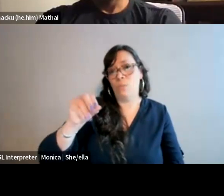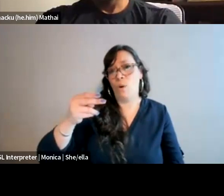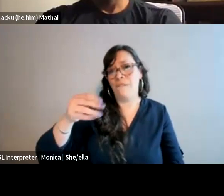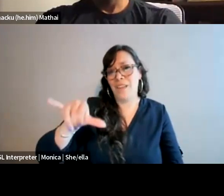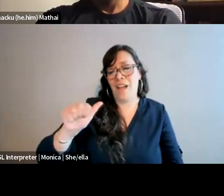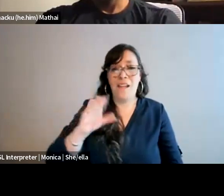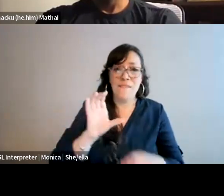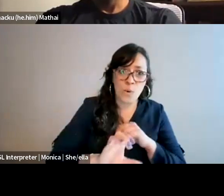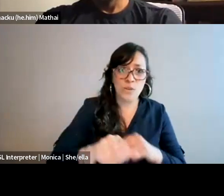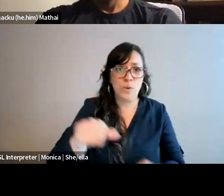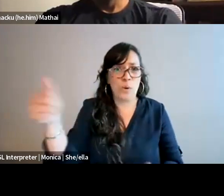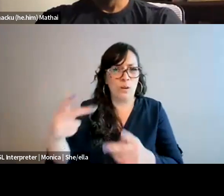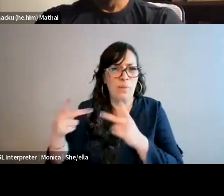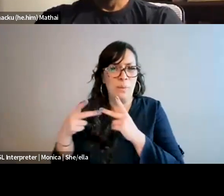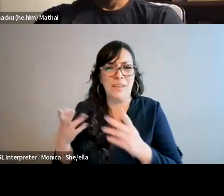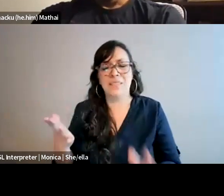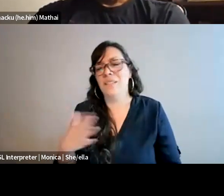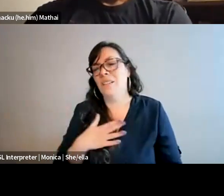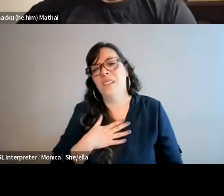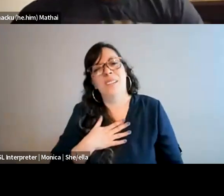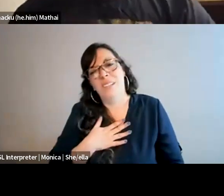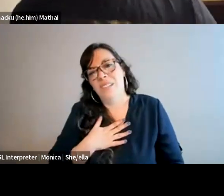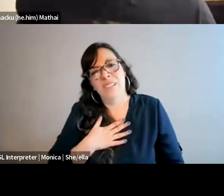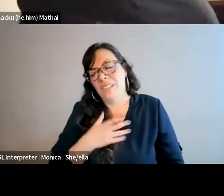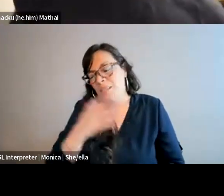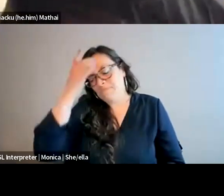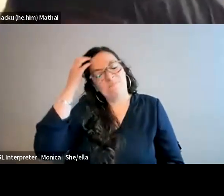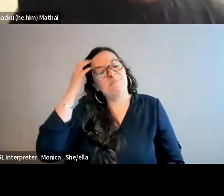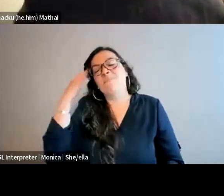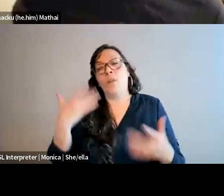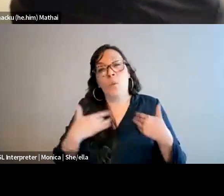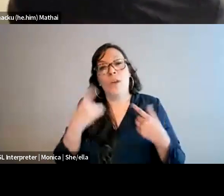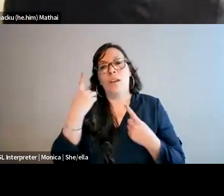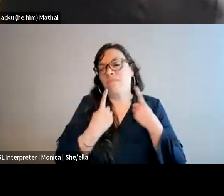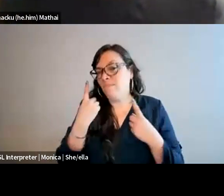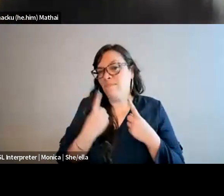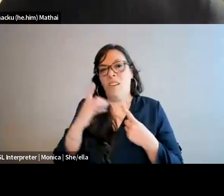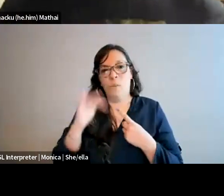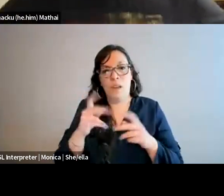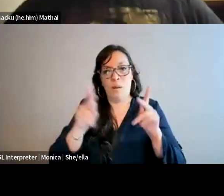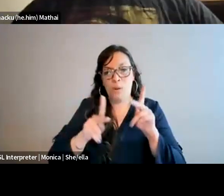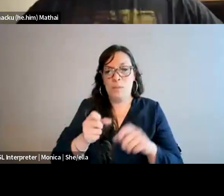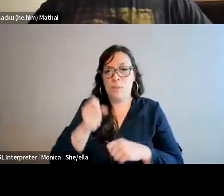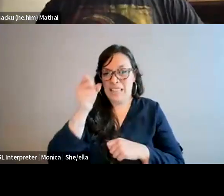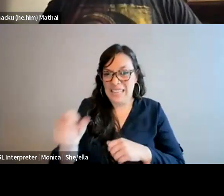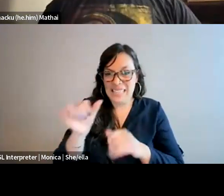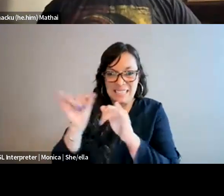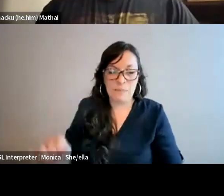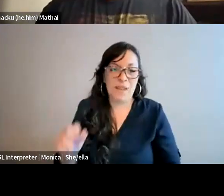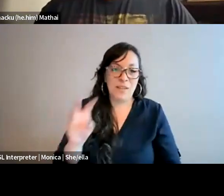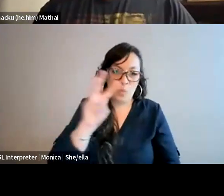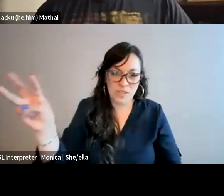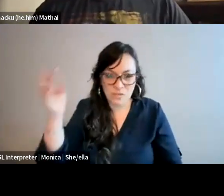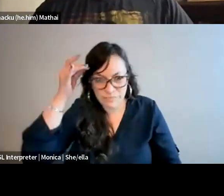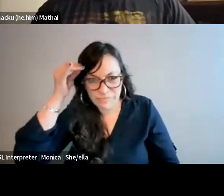So these are some of the things to really consider that we are putting people in a system that is not up to date, that is westernized, that